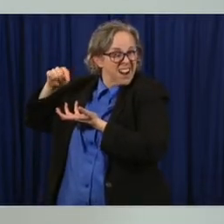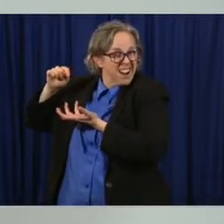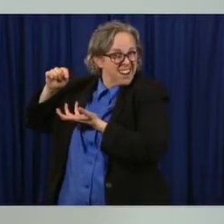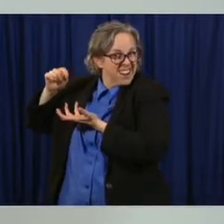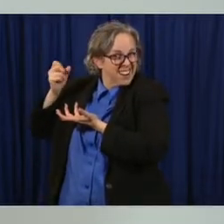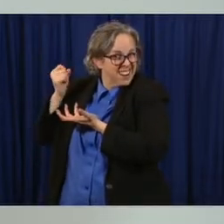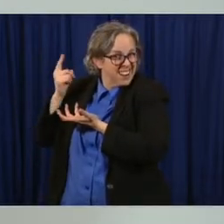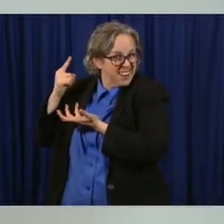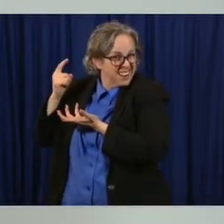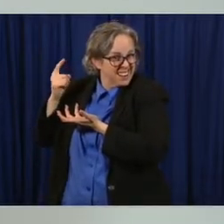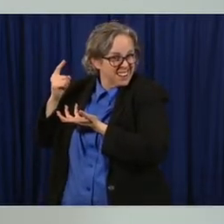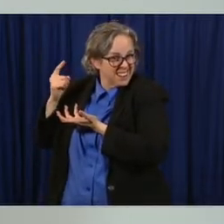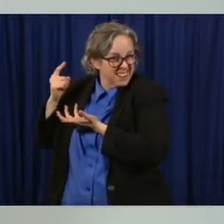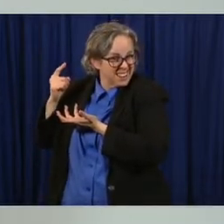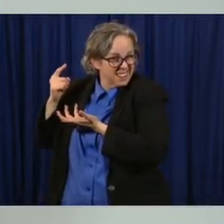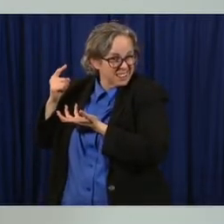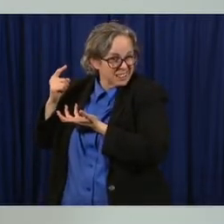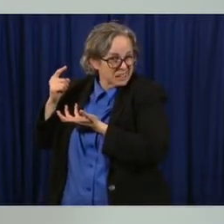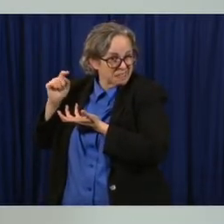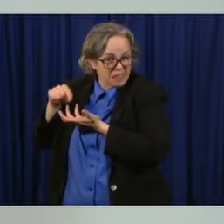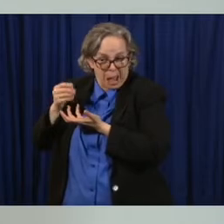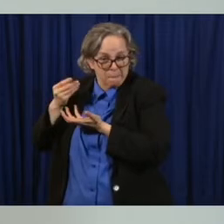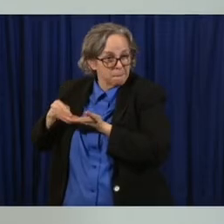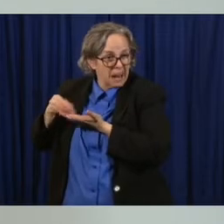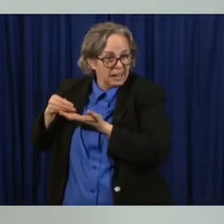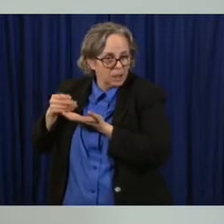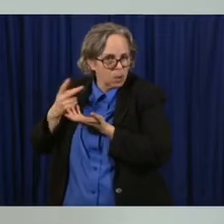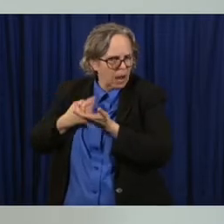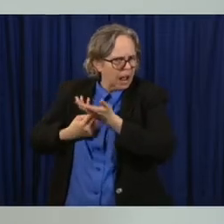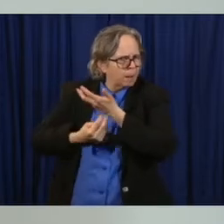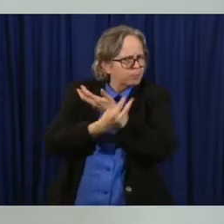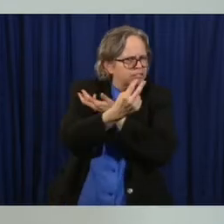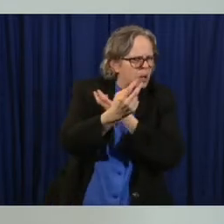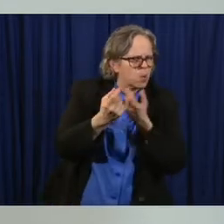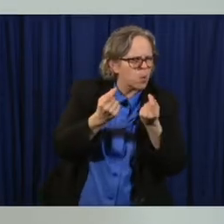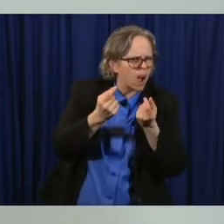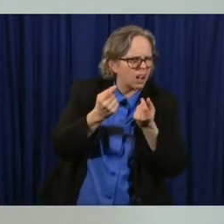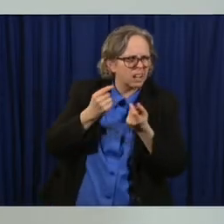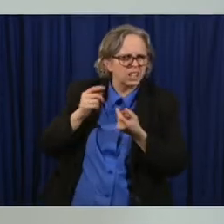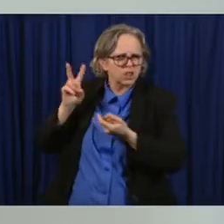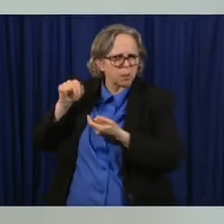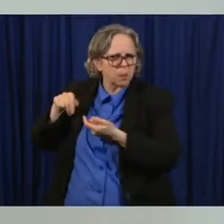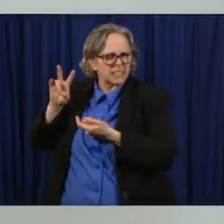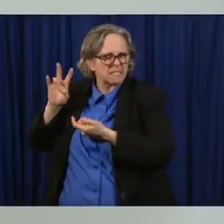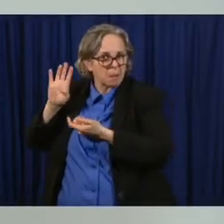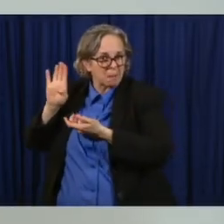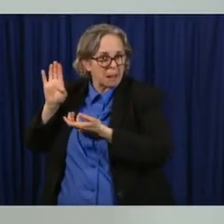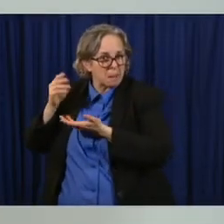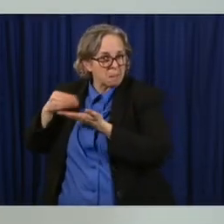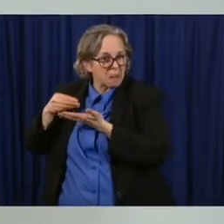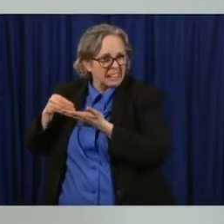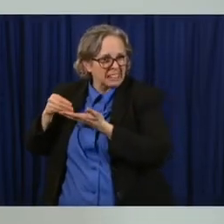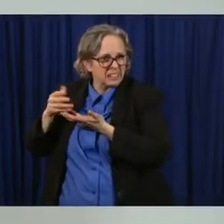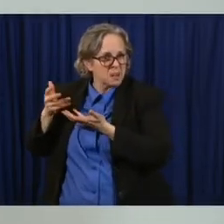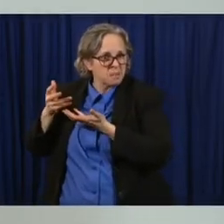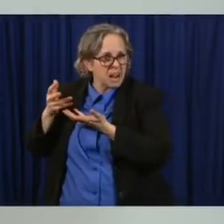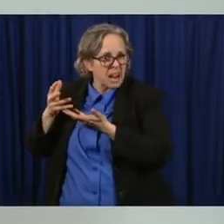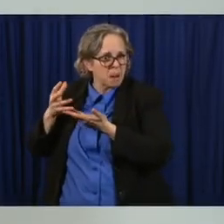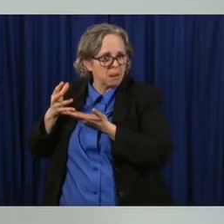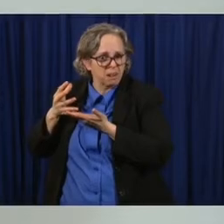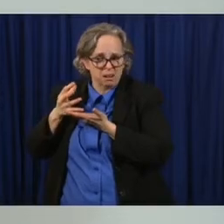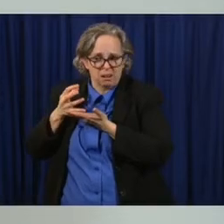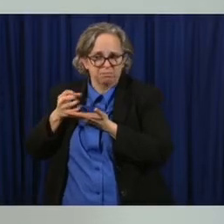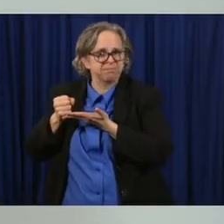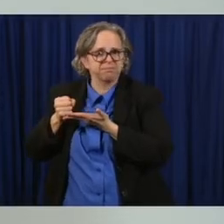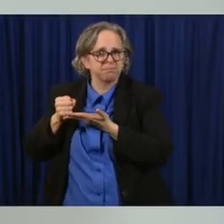our economic curve, but based on current projections, that $2.7 billion, well, we might need twice that amount just to balance